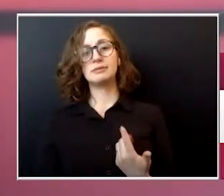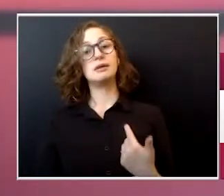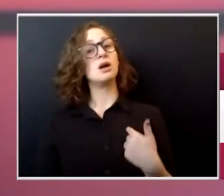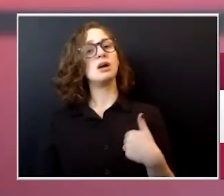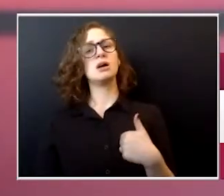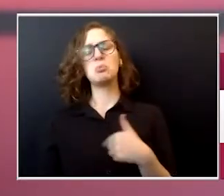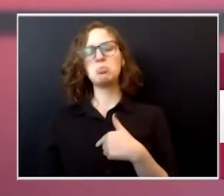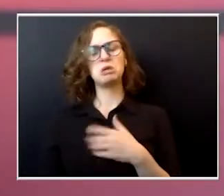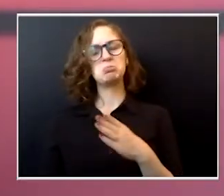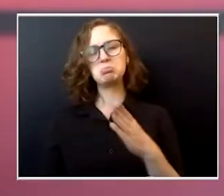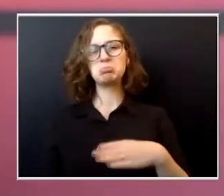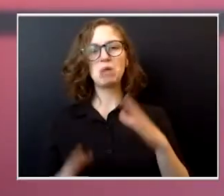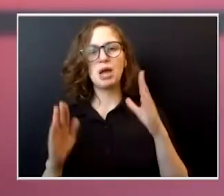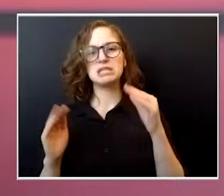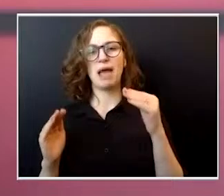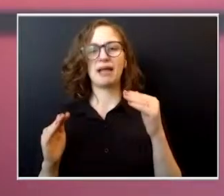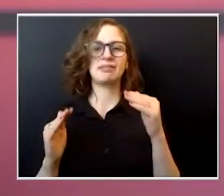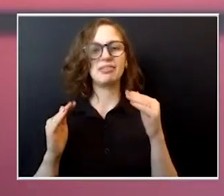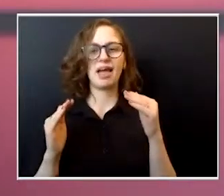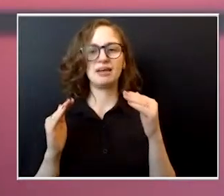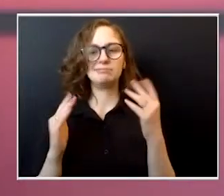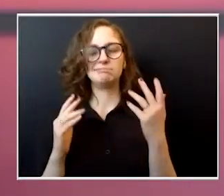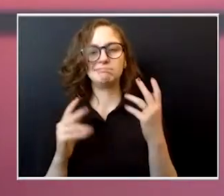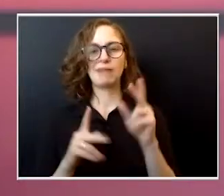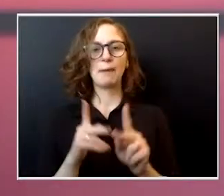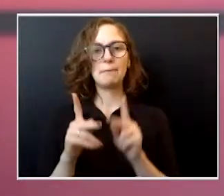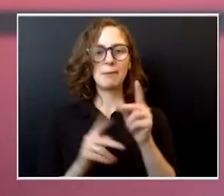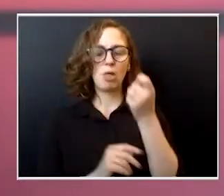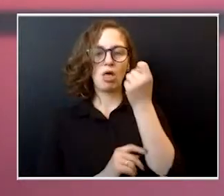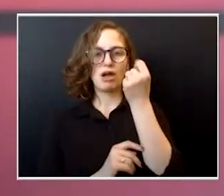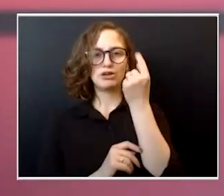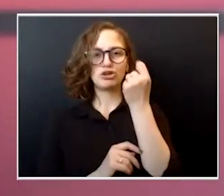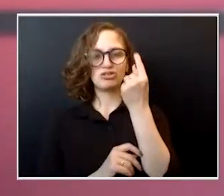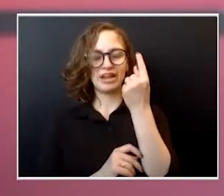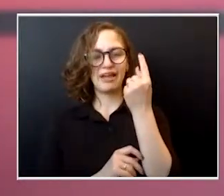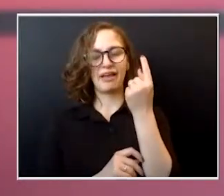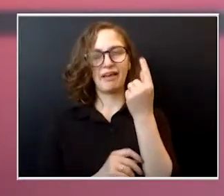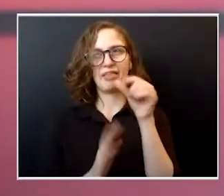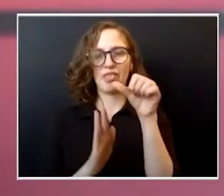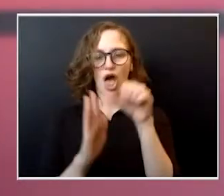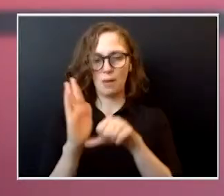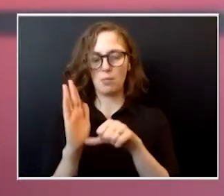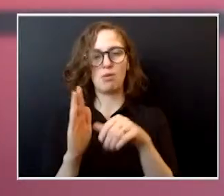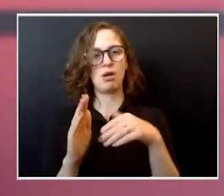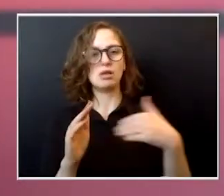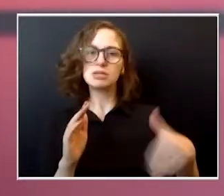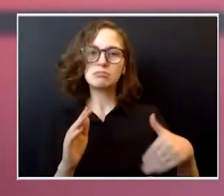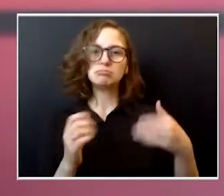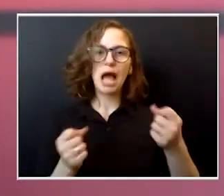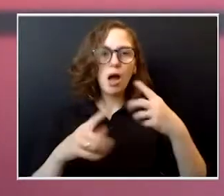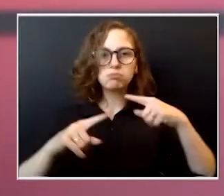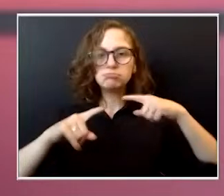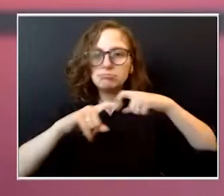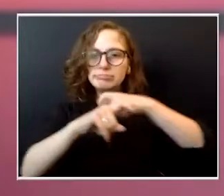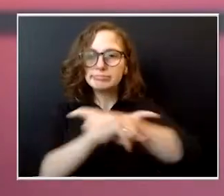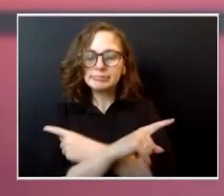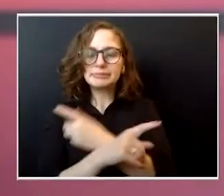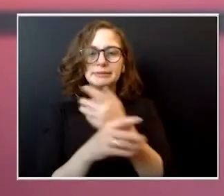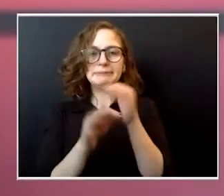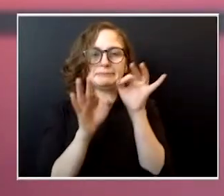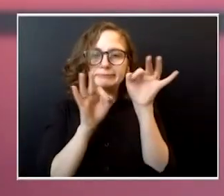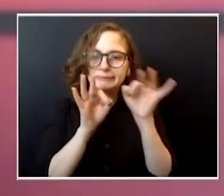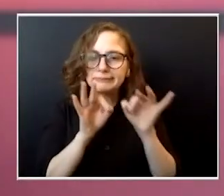the intricacies of the operation that we're doing, and sometimes we actually are maybe trying to